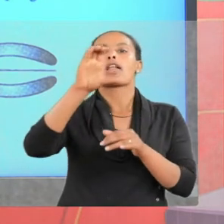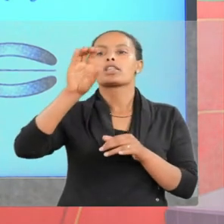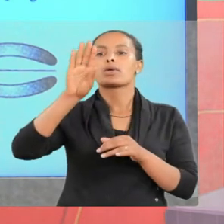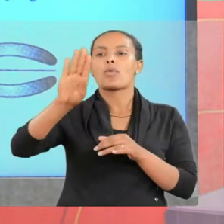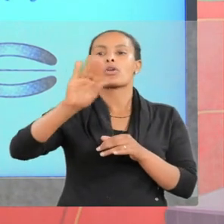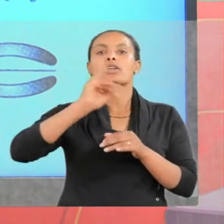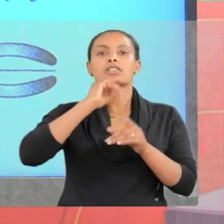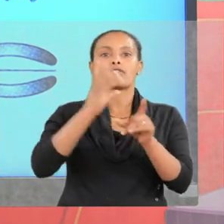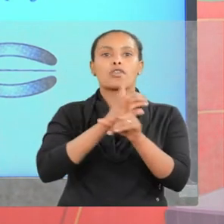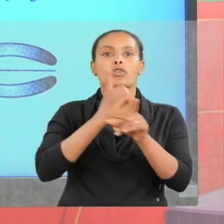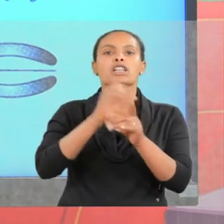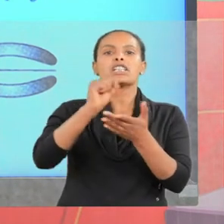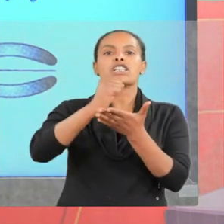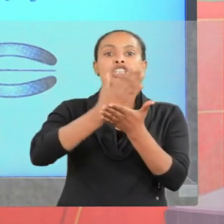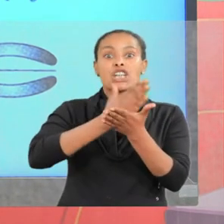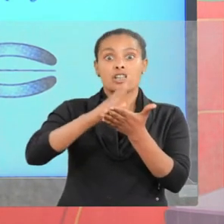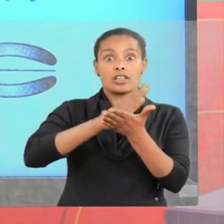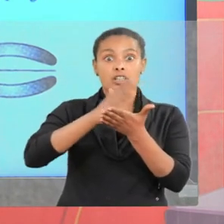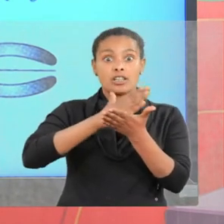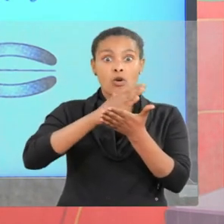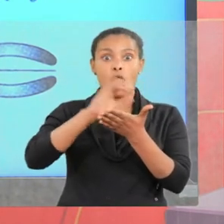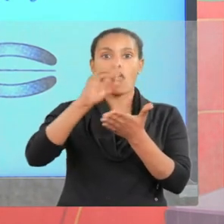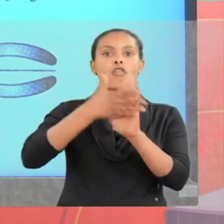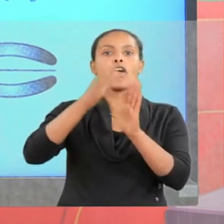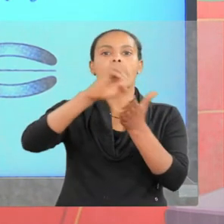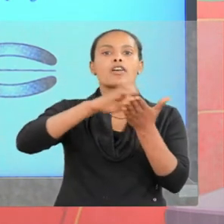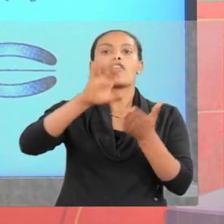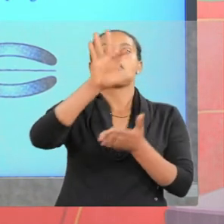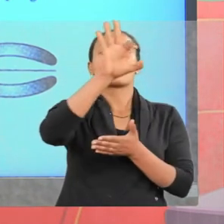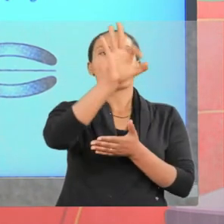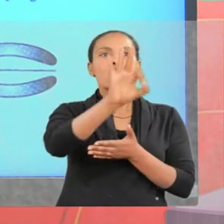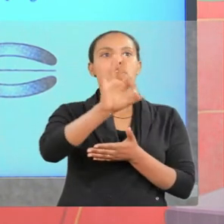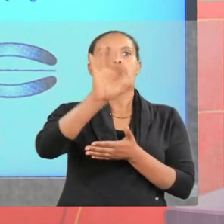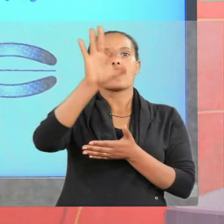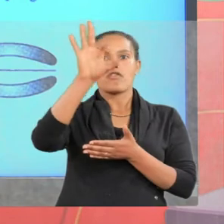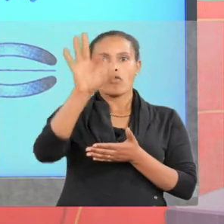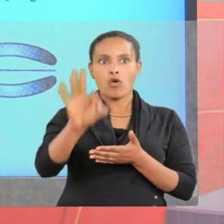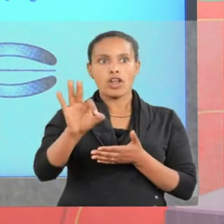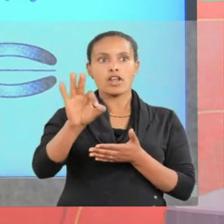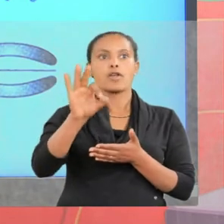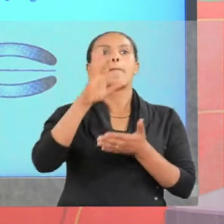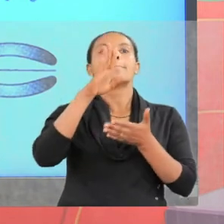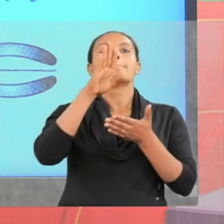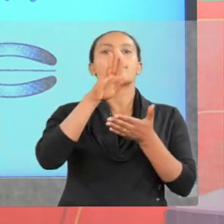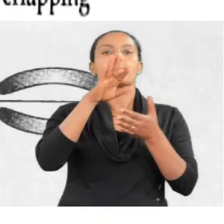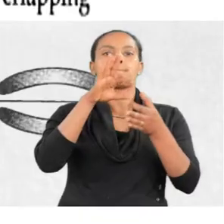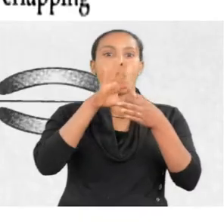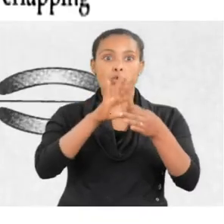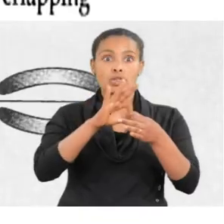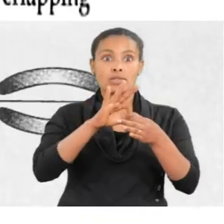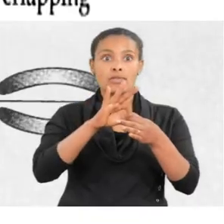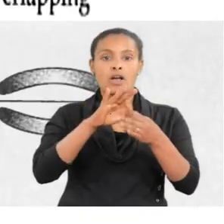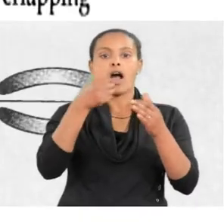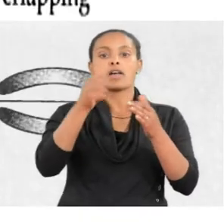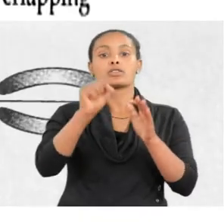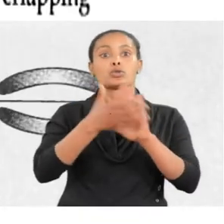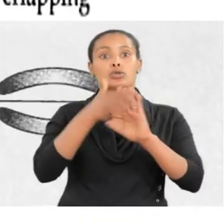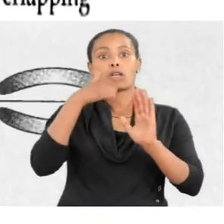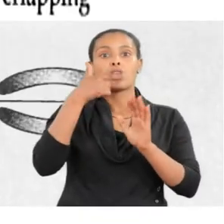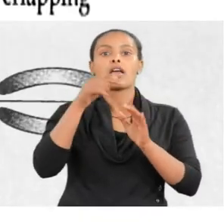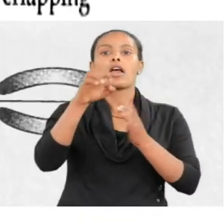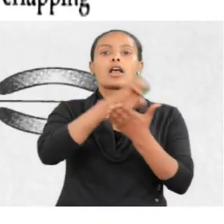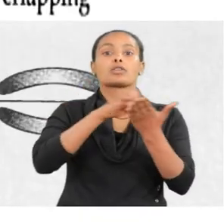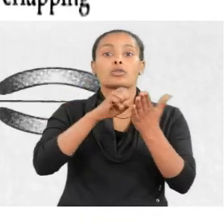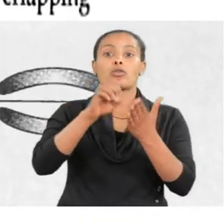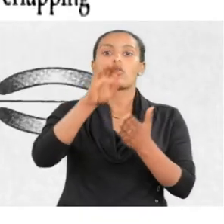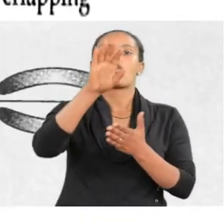is formed by sharing of electrons, fluorine-fluorine bond. As we said, electronic configuration